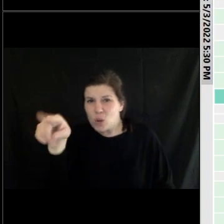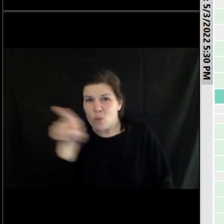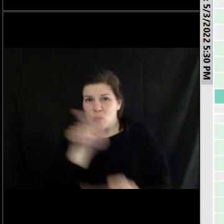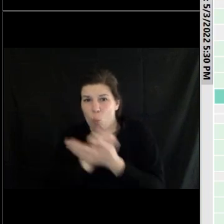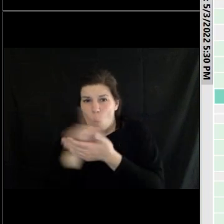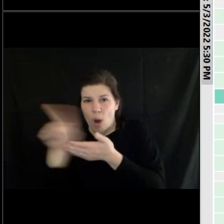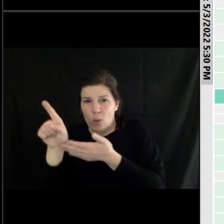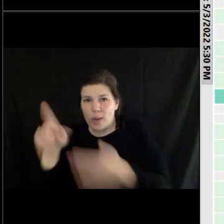more weeks.